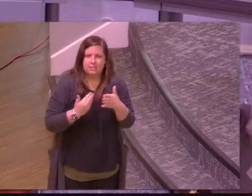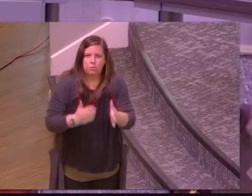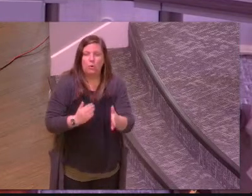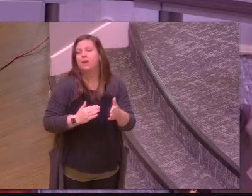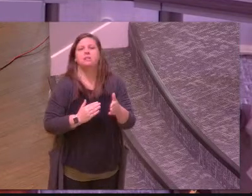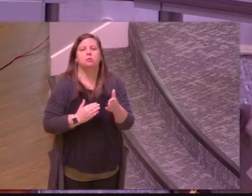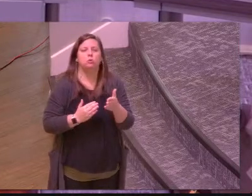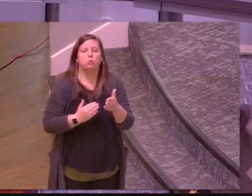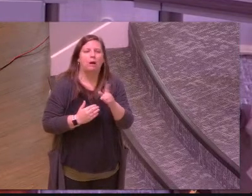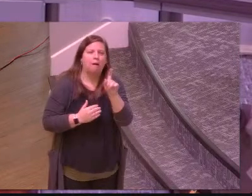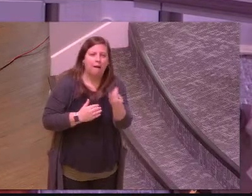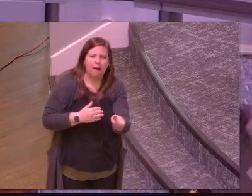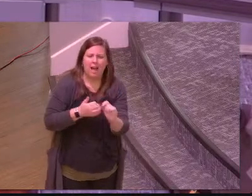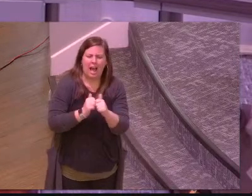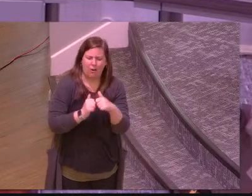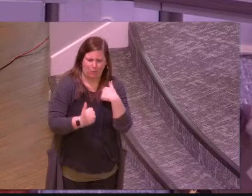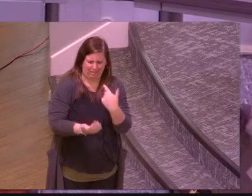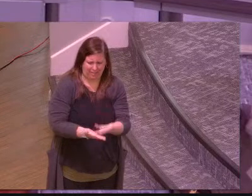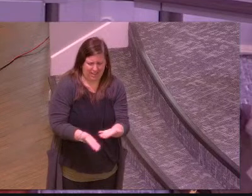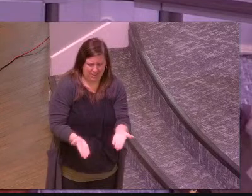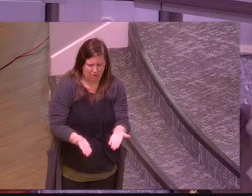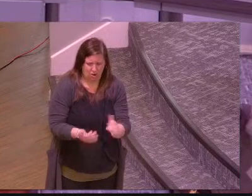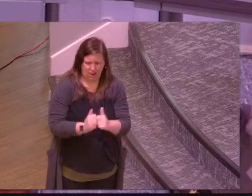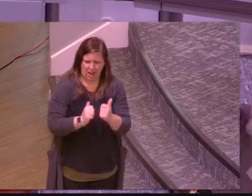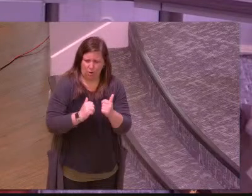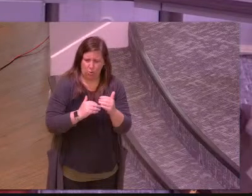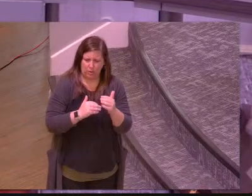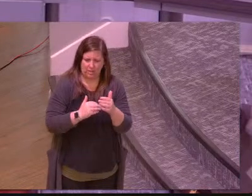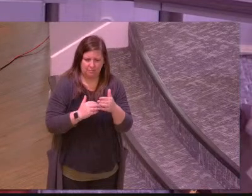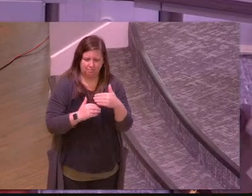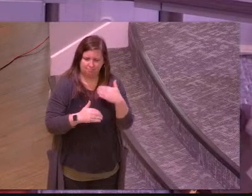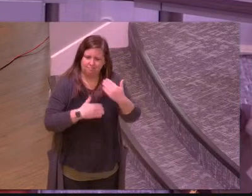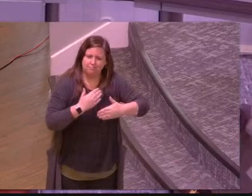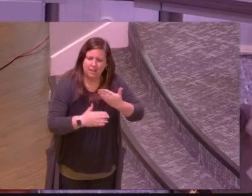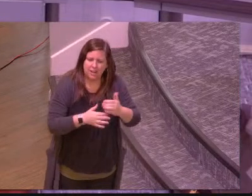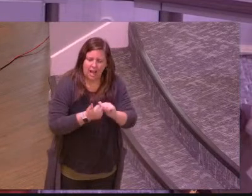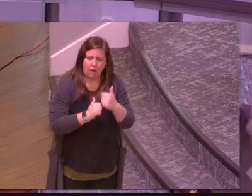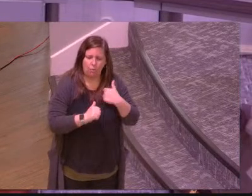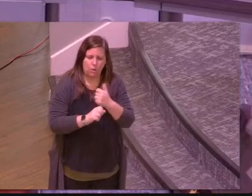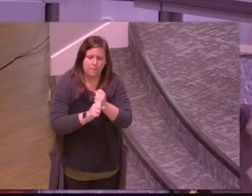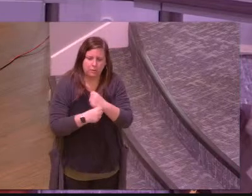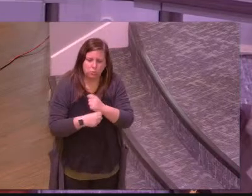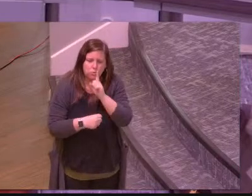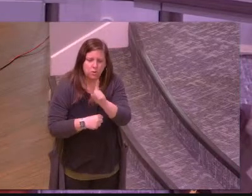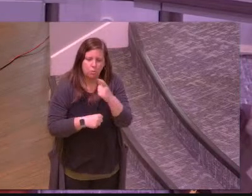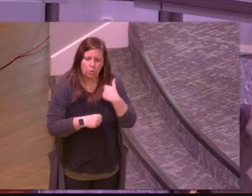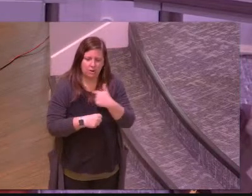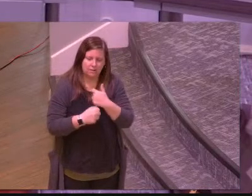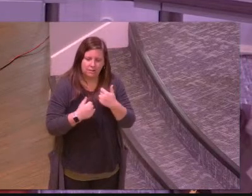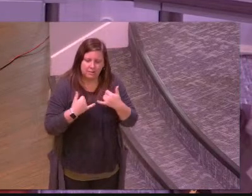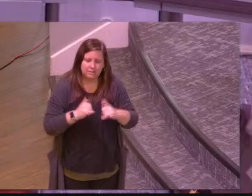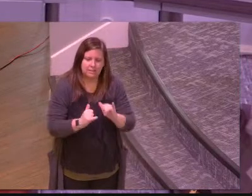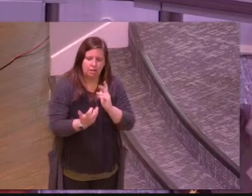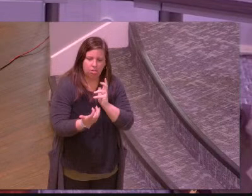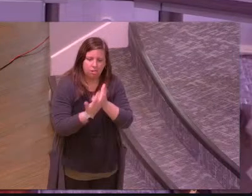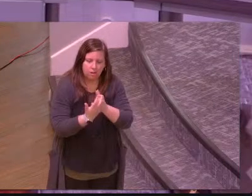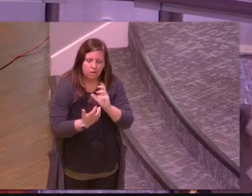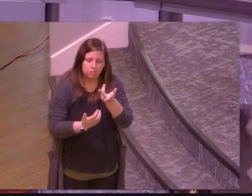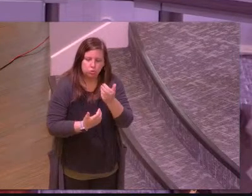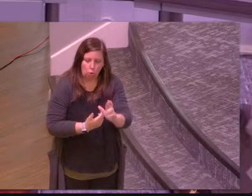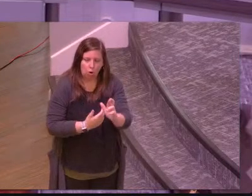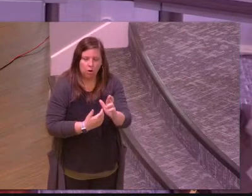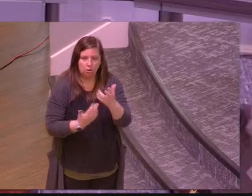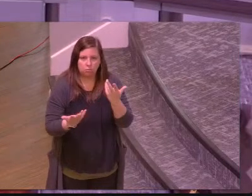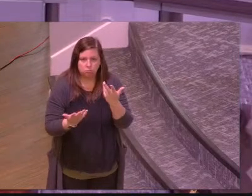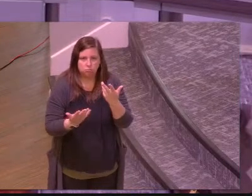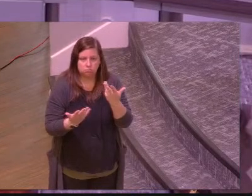this place, and how do we make sure that we're still in alignment. So that's, I see some opportunities for policy there. I see some